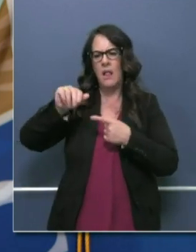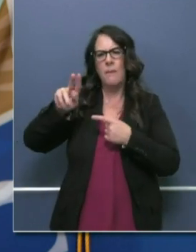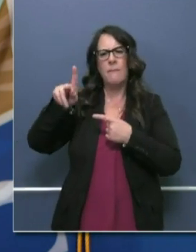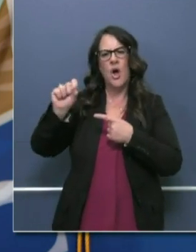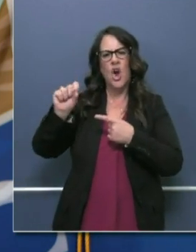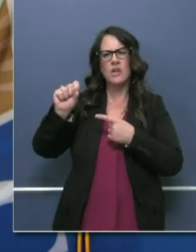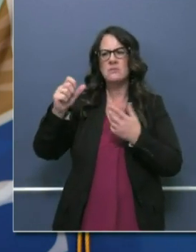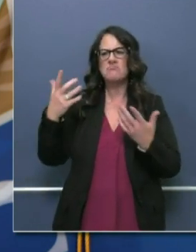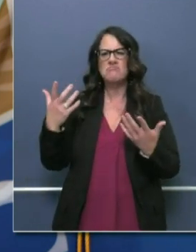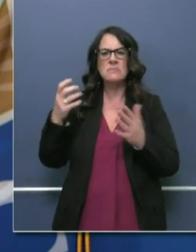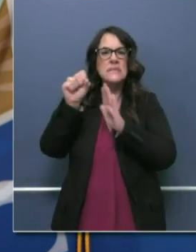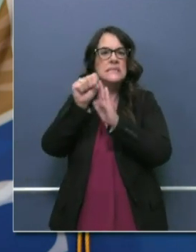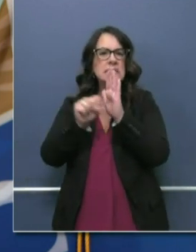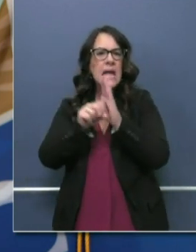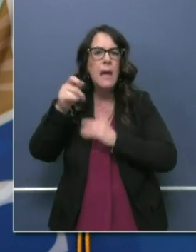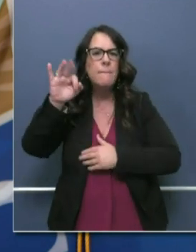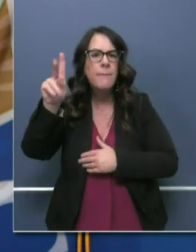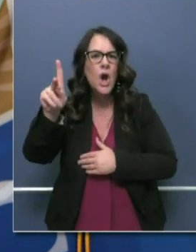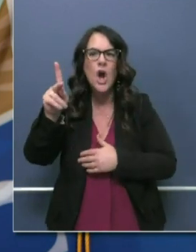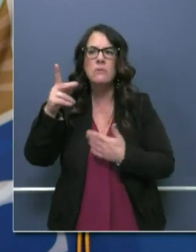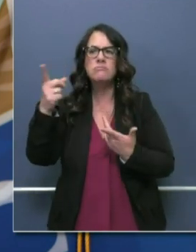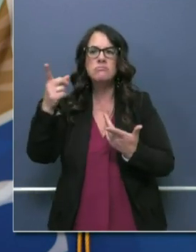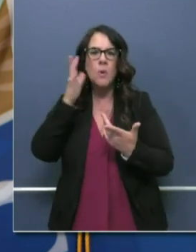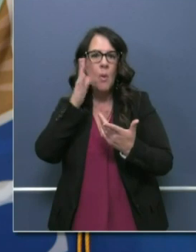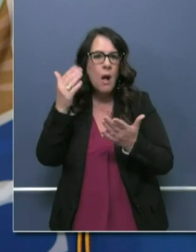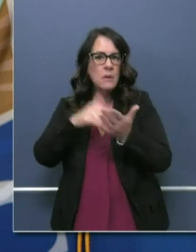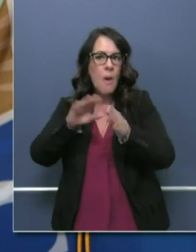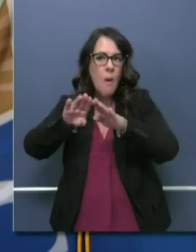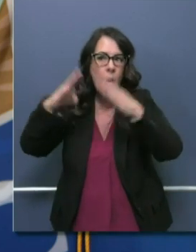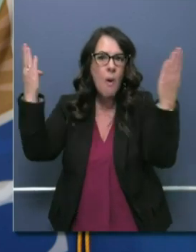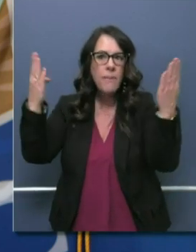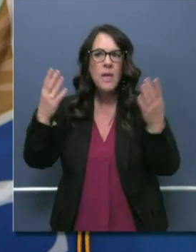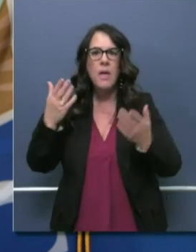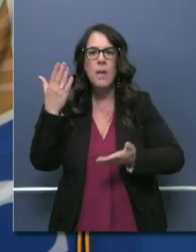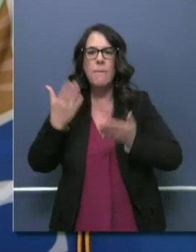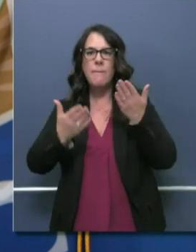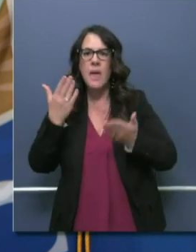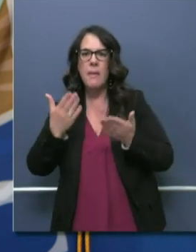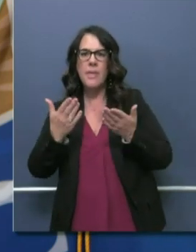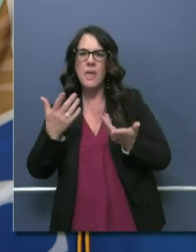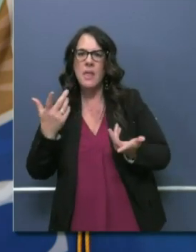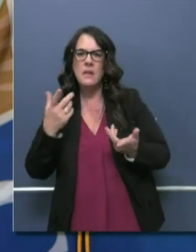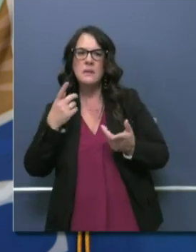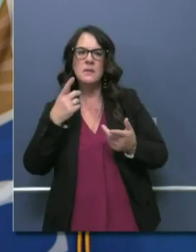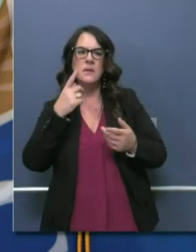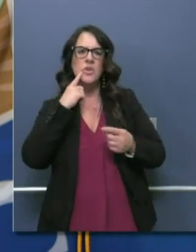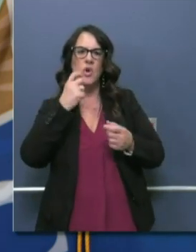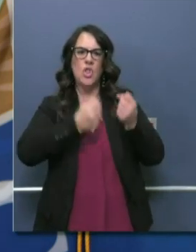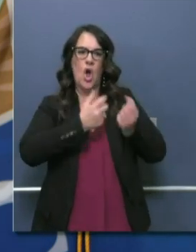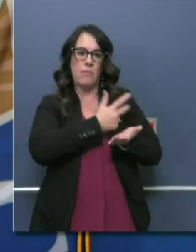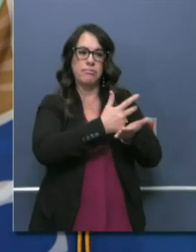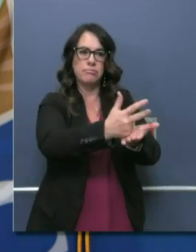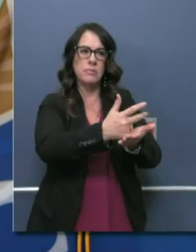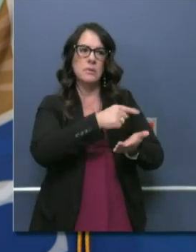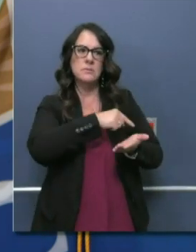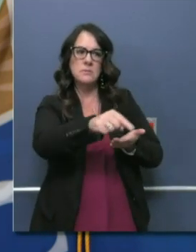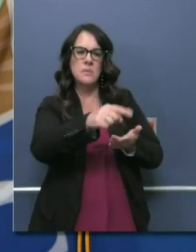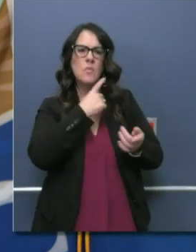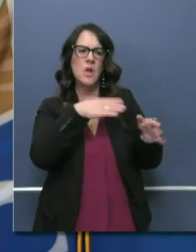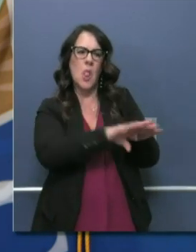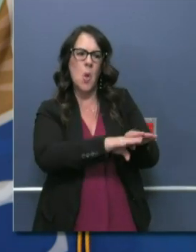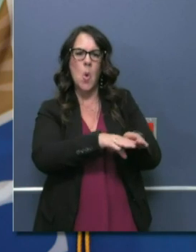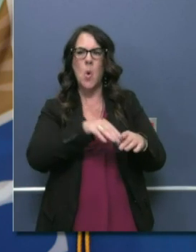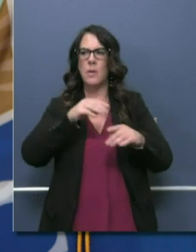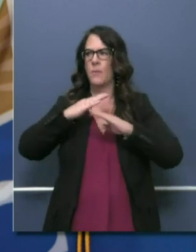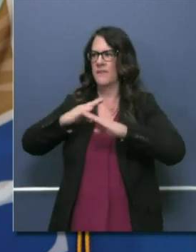of opening state parks, allowing reopening parking on certain trails that has been closed? How does that fit into this? And